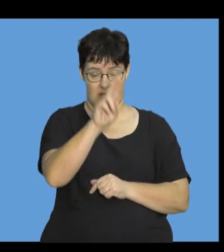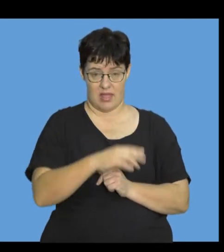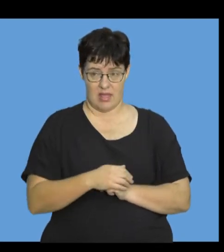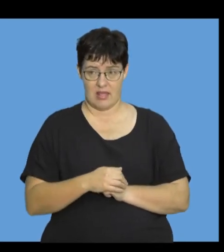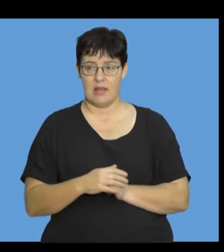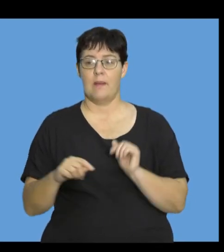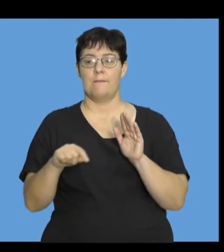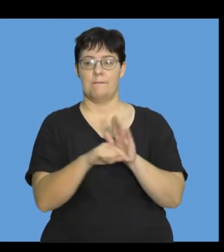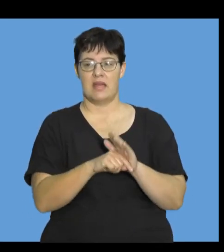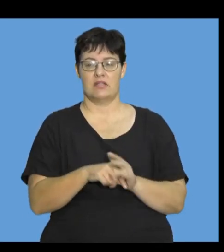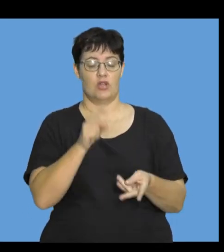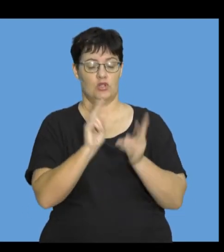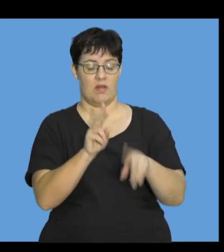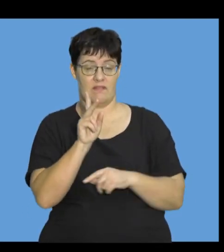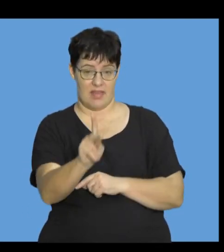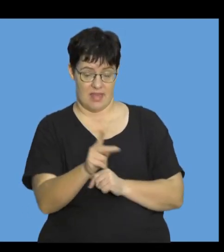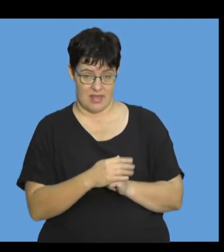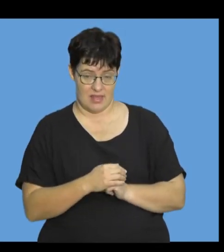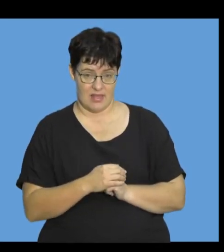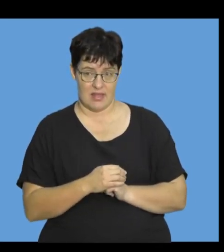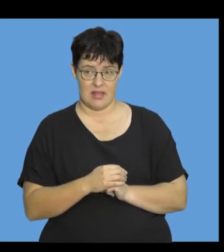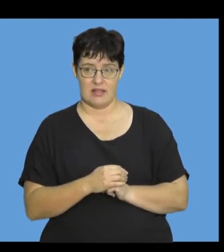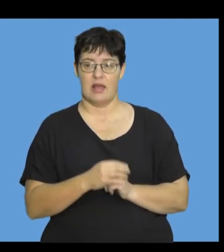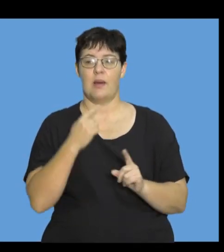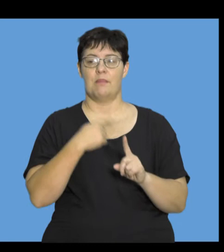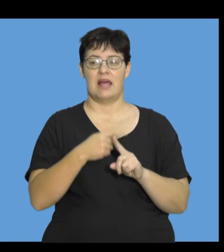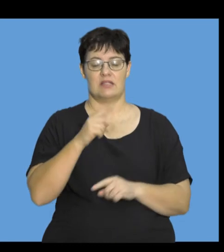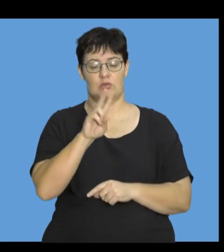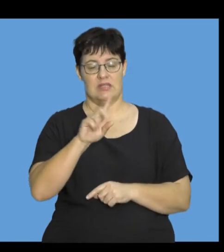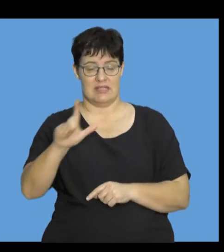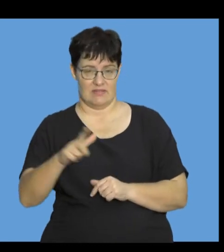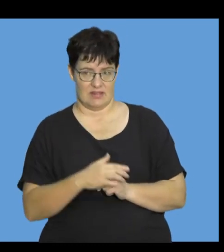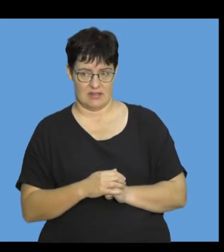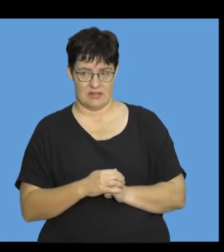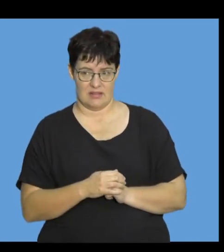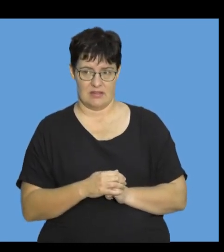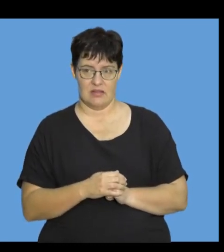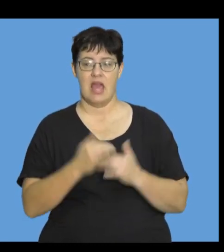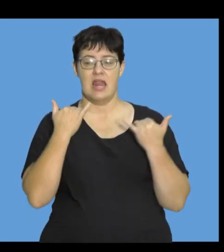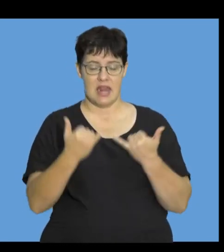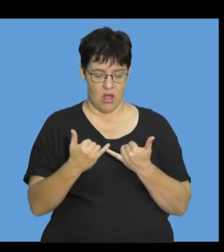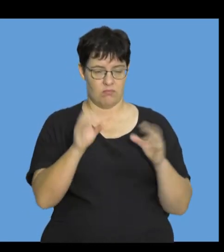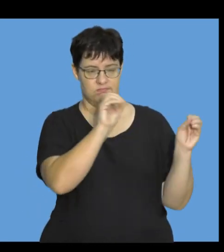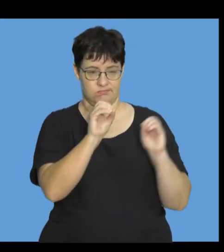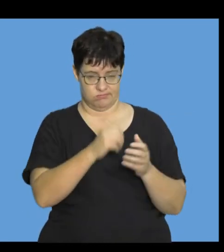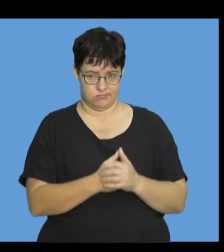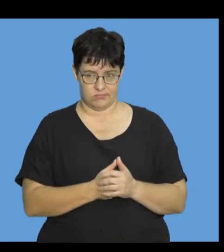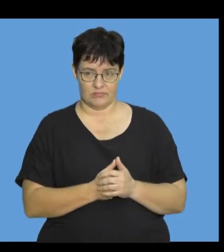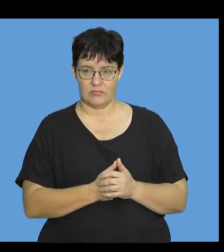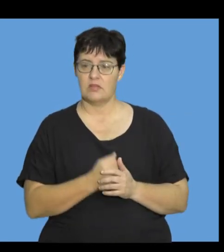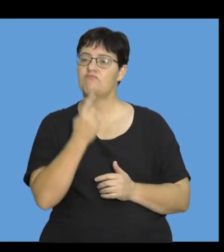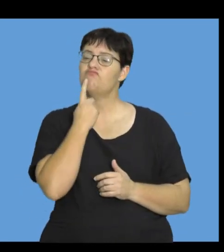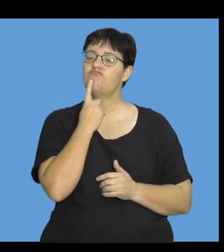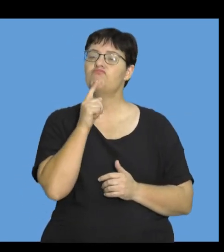k squared minus 12k plus 27. You can now factorize